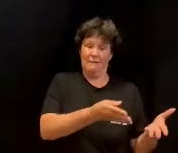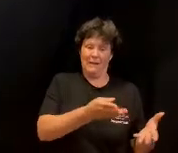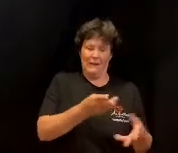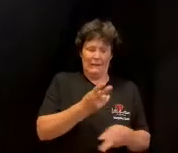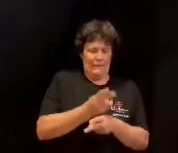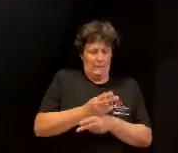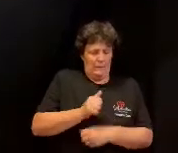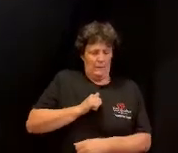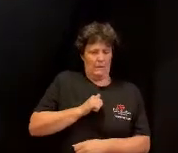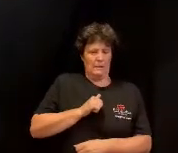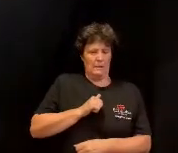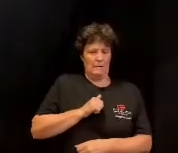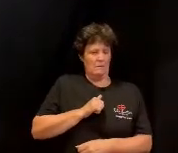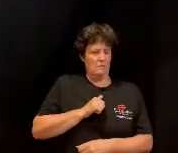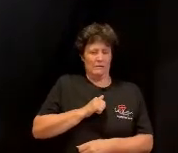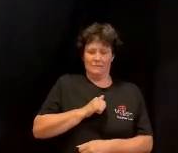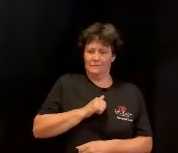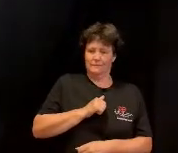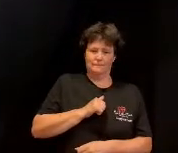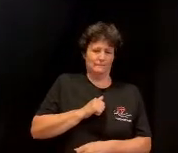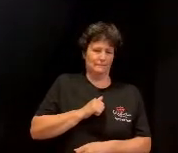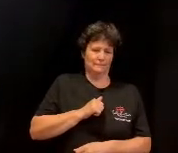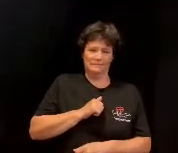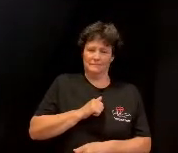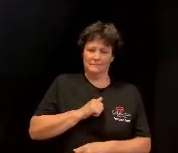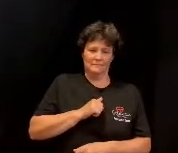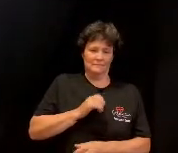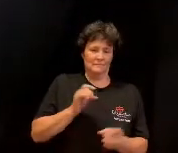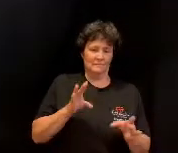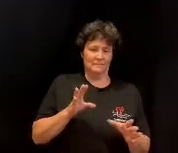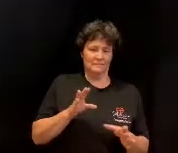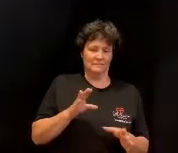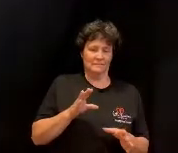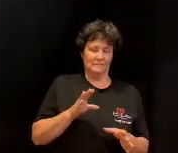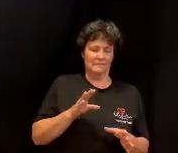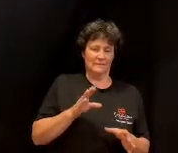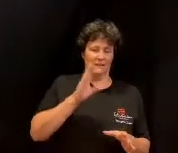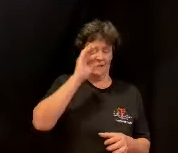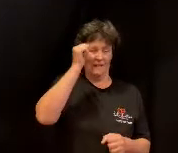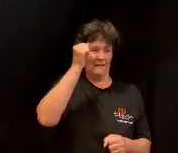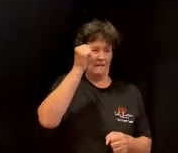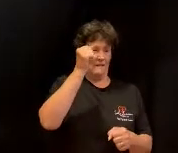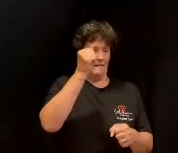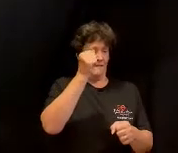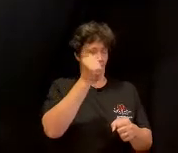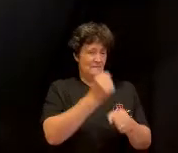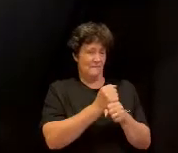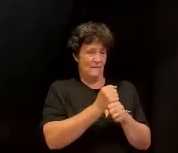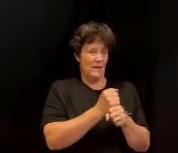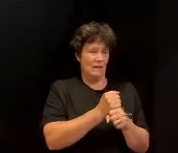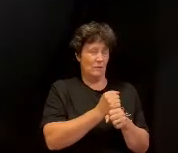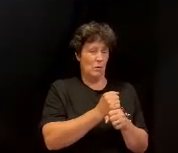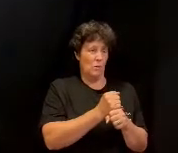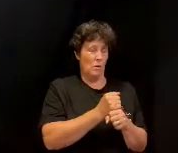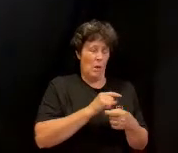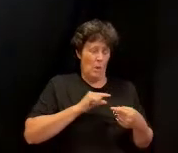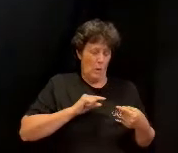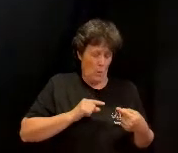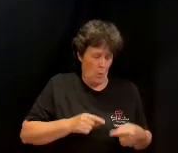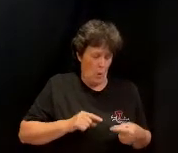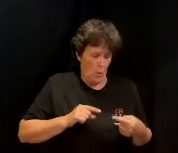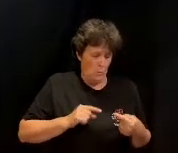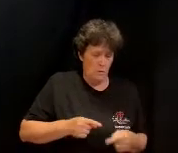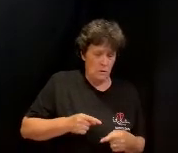Right? Right? Faithful are the wounds of a friend, but the kisses of an enemy can't be trusted. Faithful are